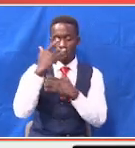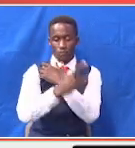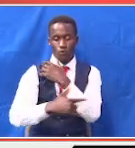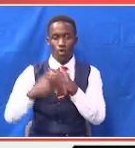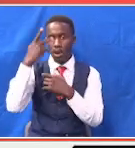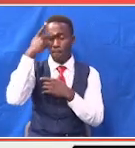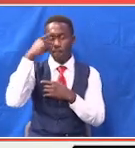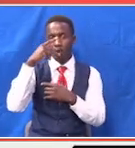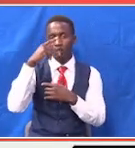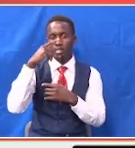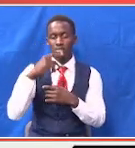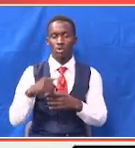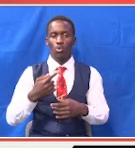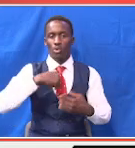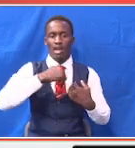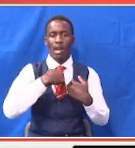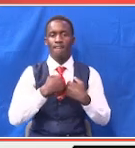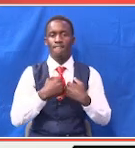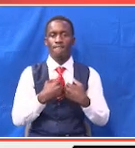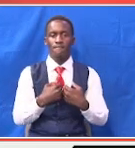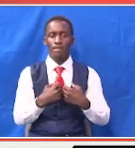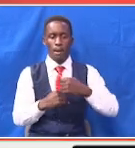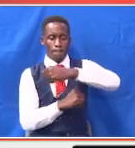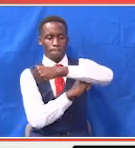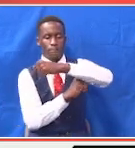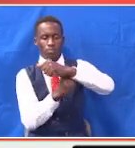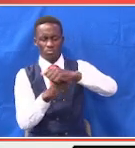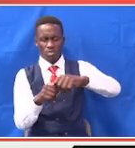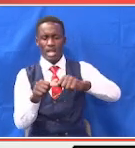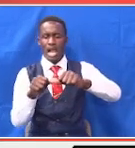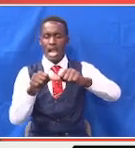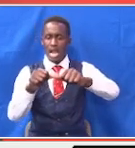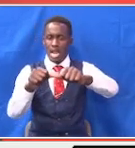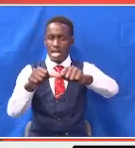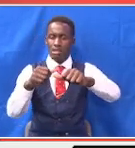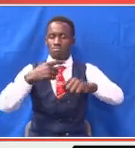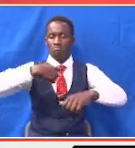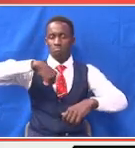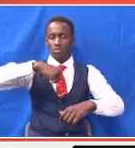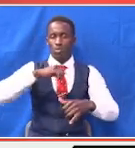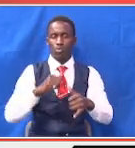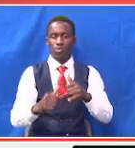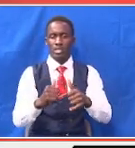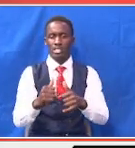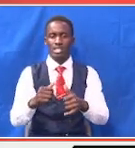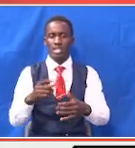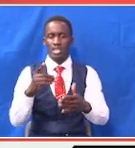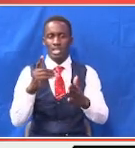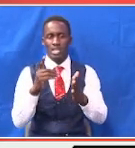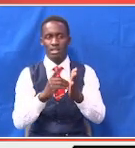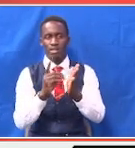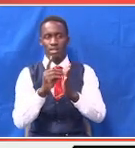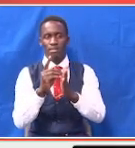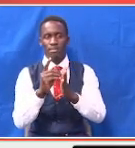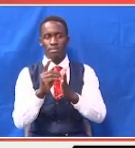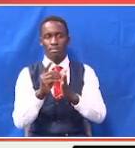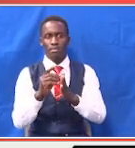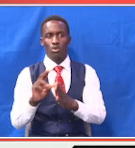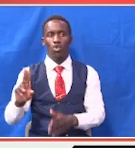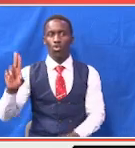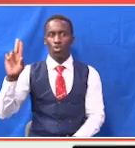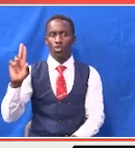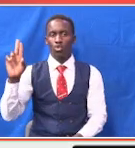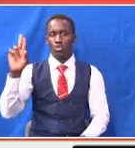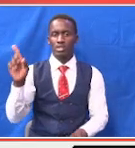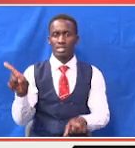we do have pillars that guide their foreign policy, which was developed by Uhuru and